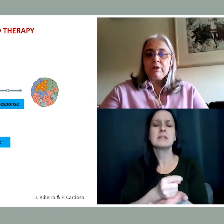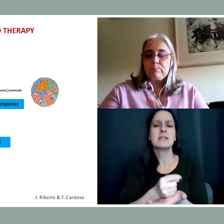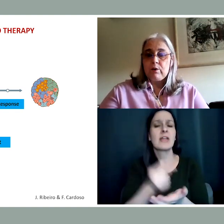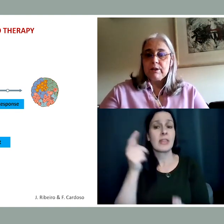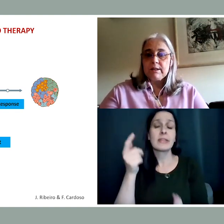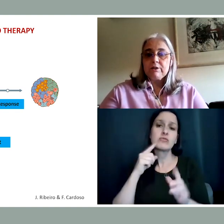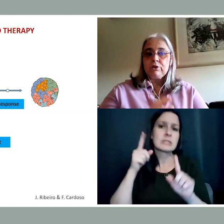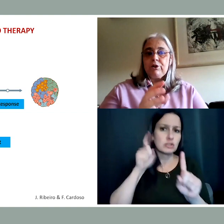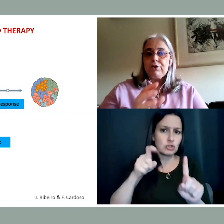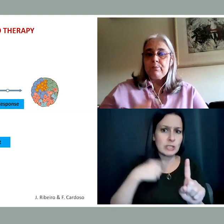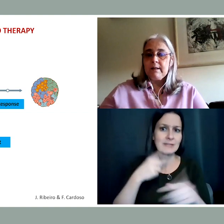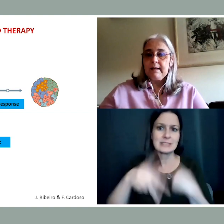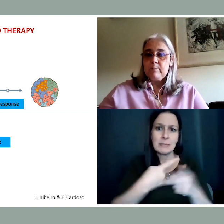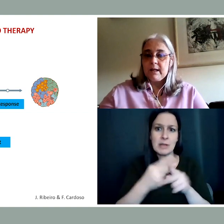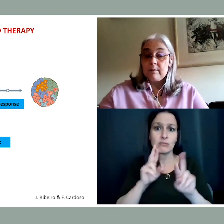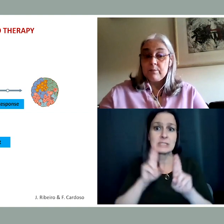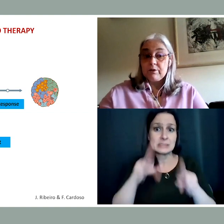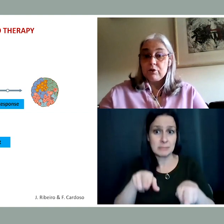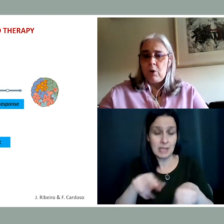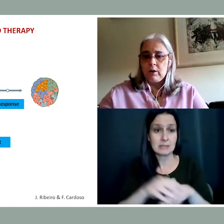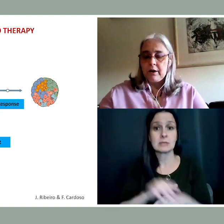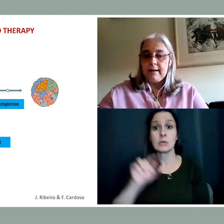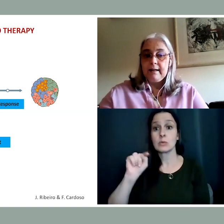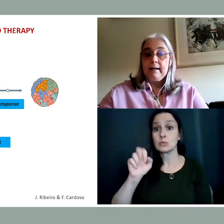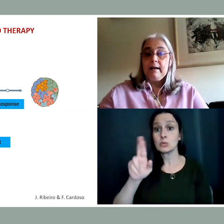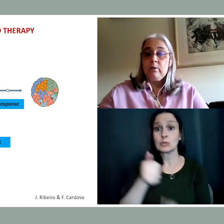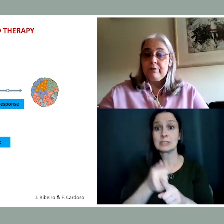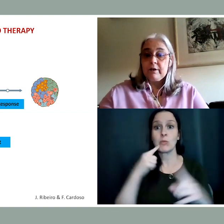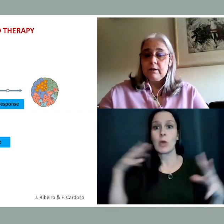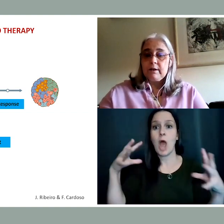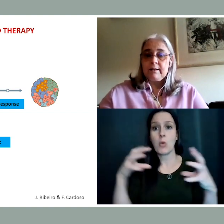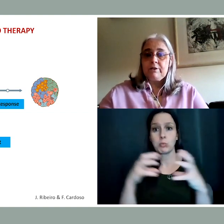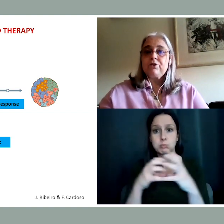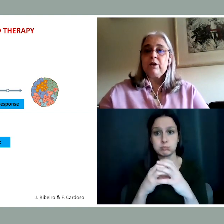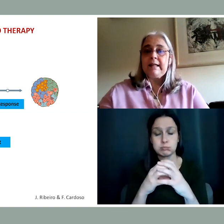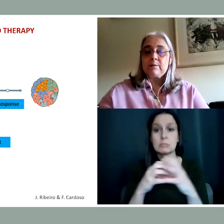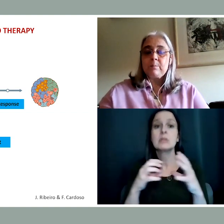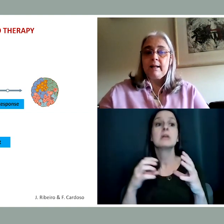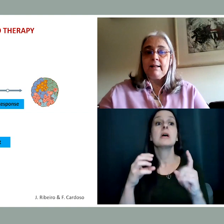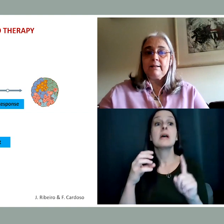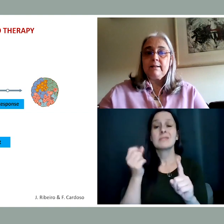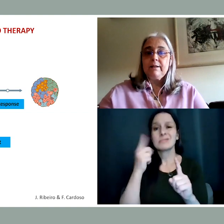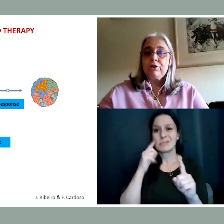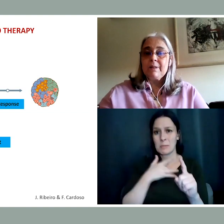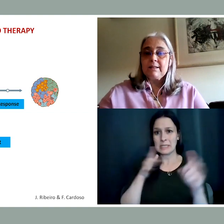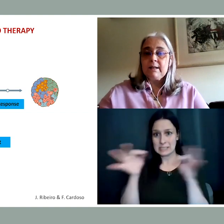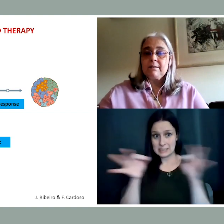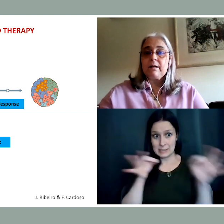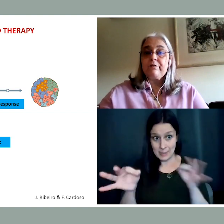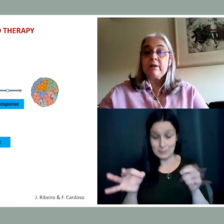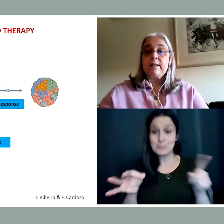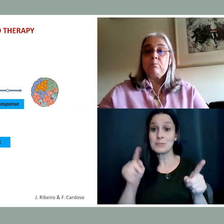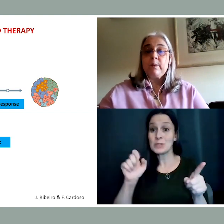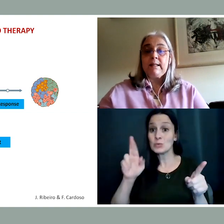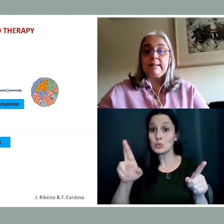will be a response. So the tumor becomes smaller. However, I usually explain that tumor cells